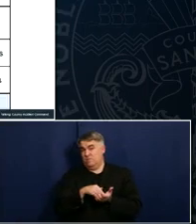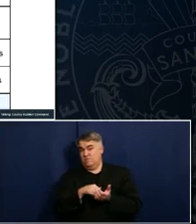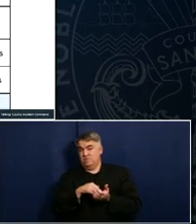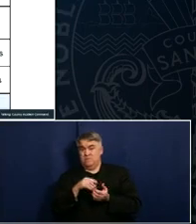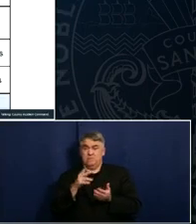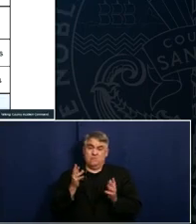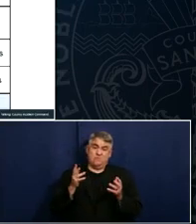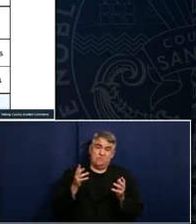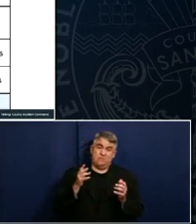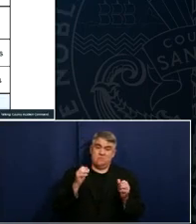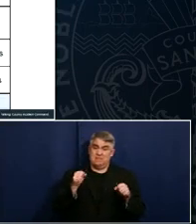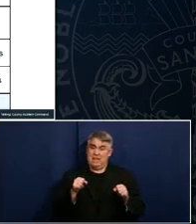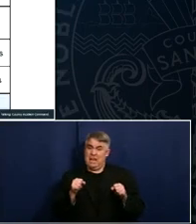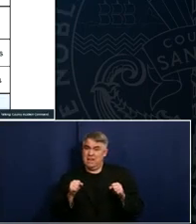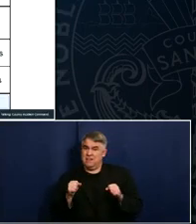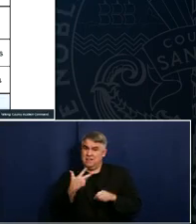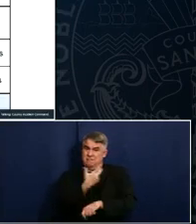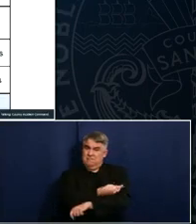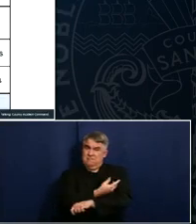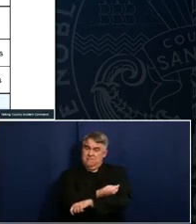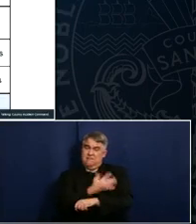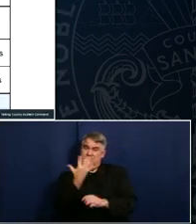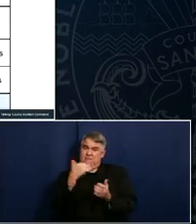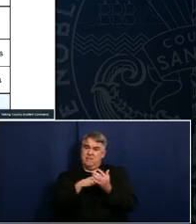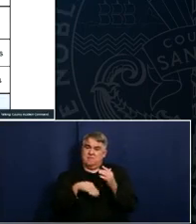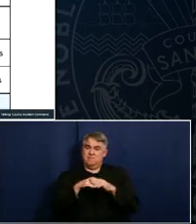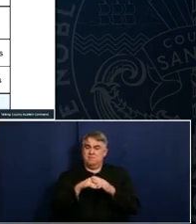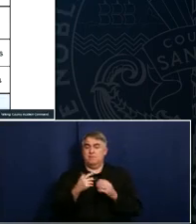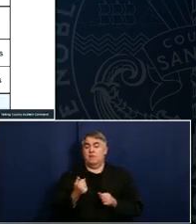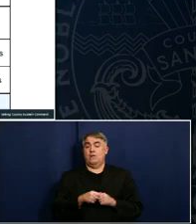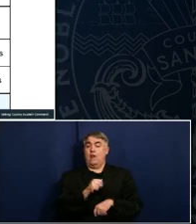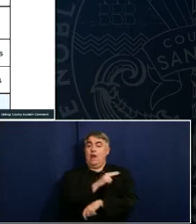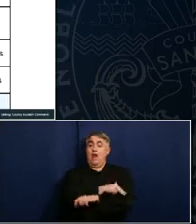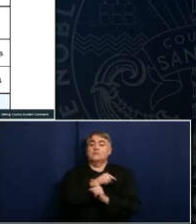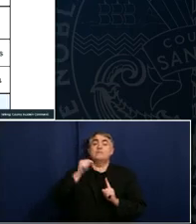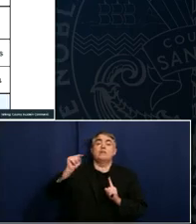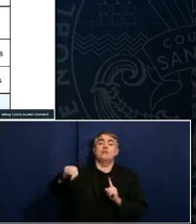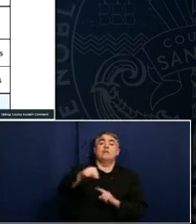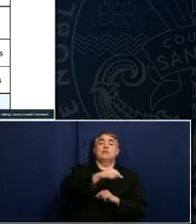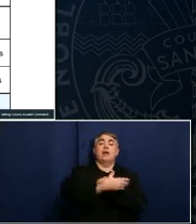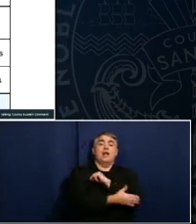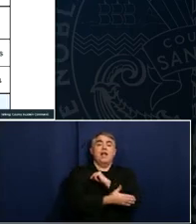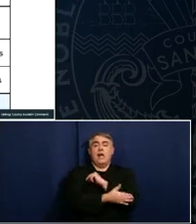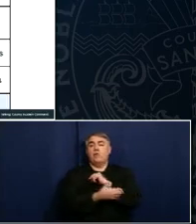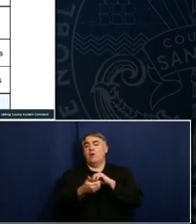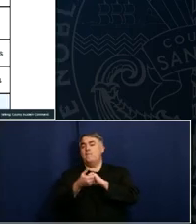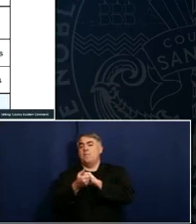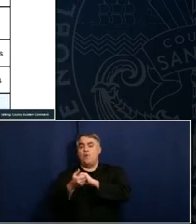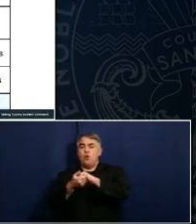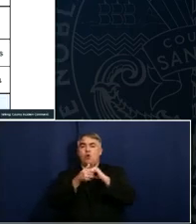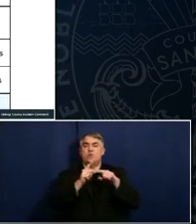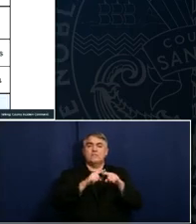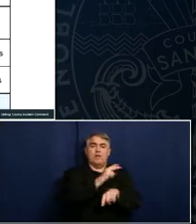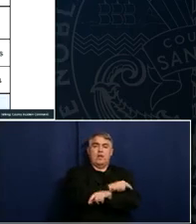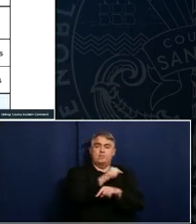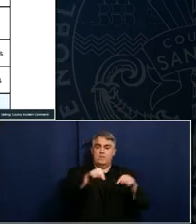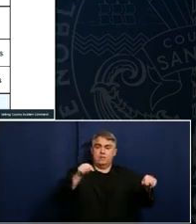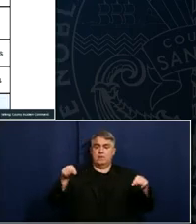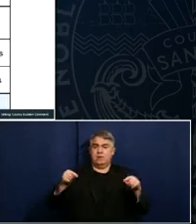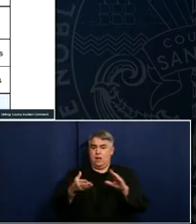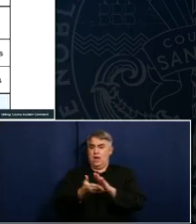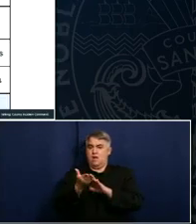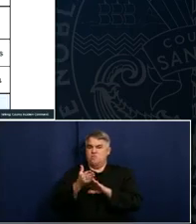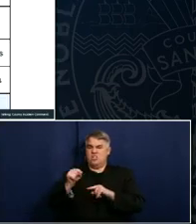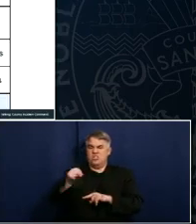vaccine. Hospital, county partnership sites. We have something in collaboration, operation collaboration with CAL FIRE,